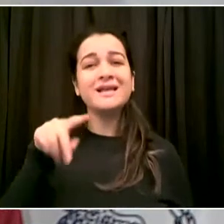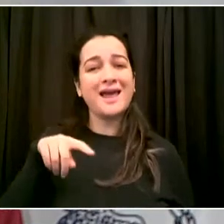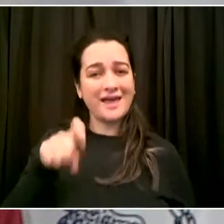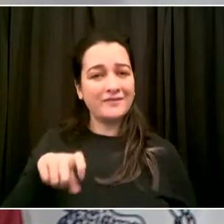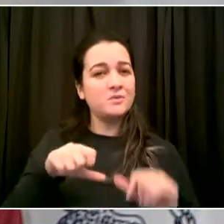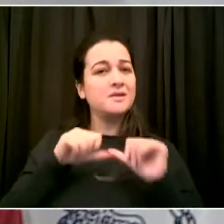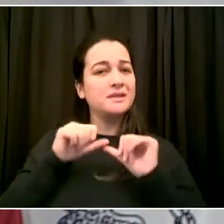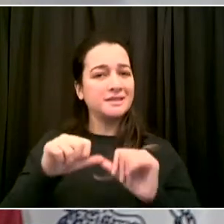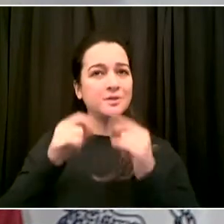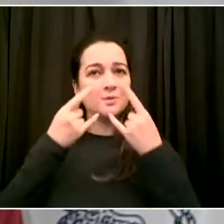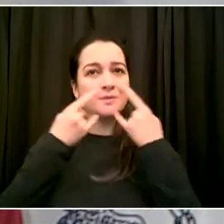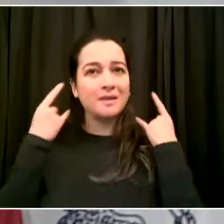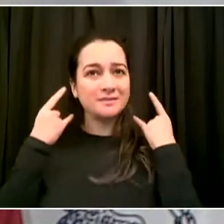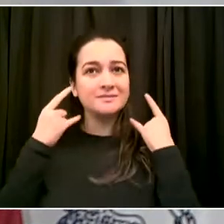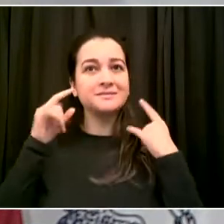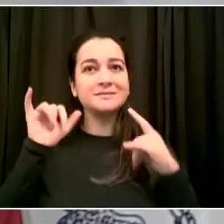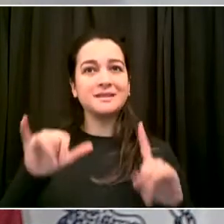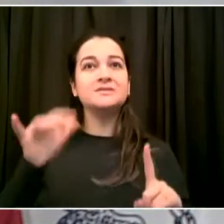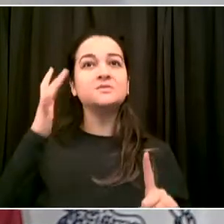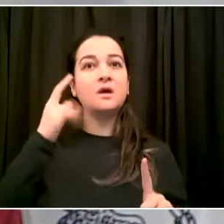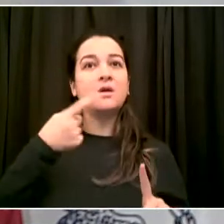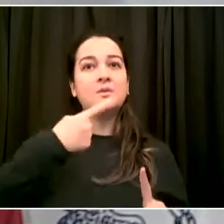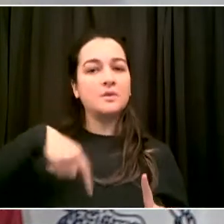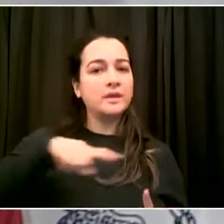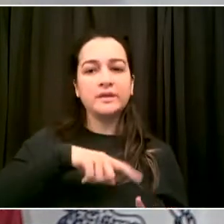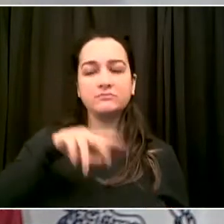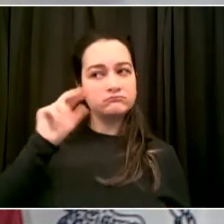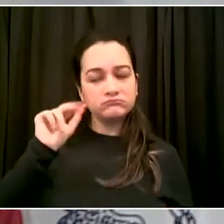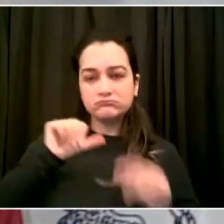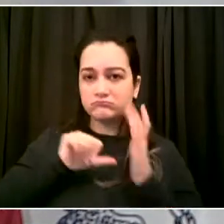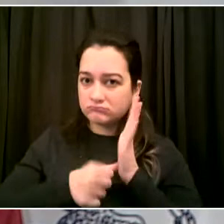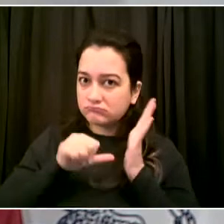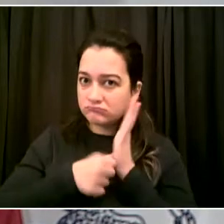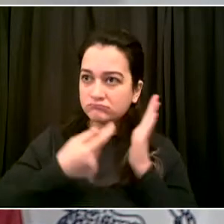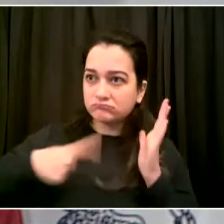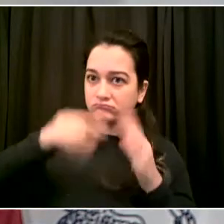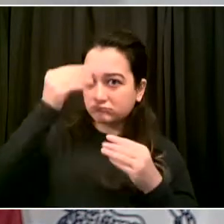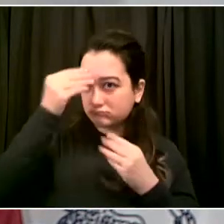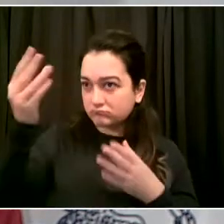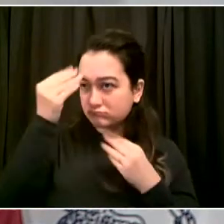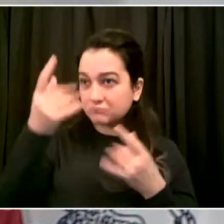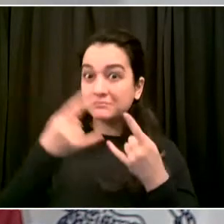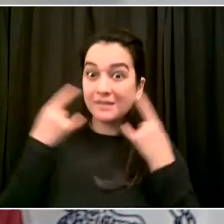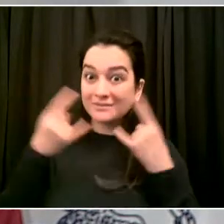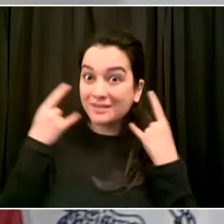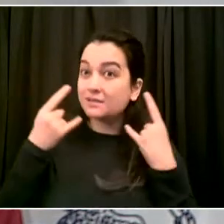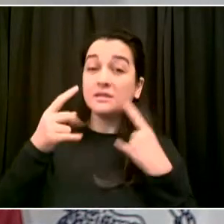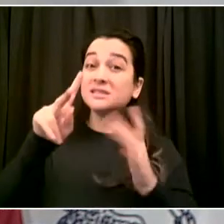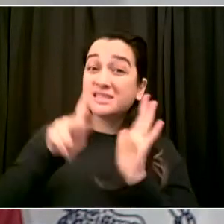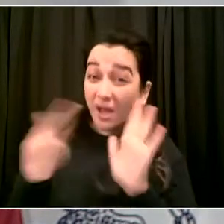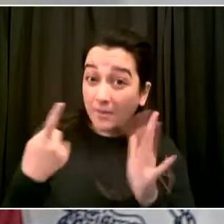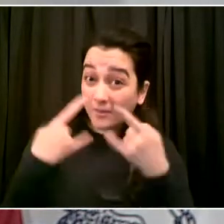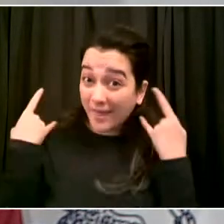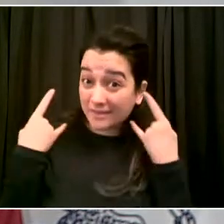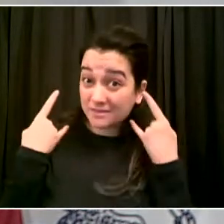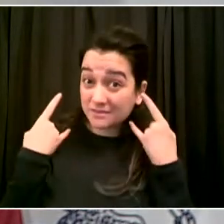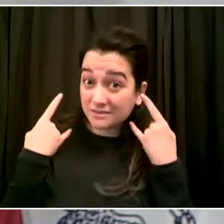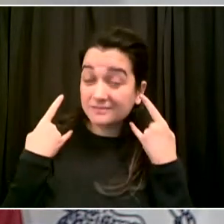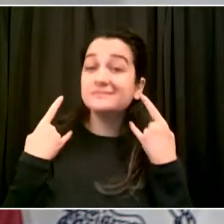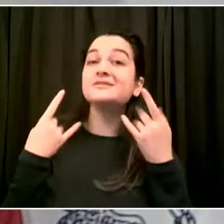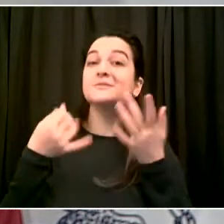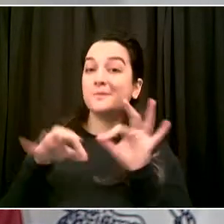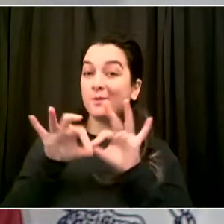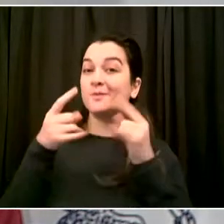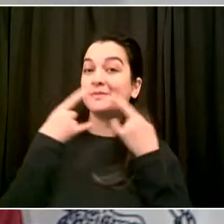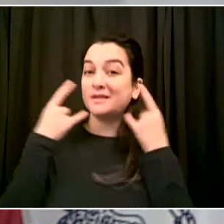get tested monthly. If you do have a case in your home, have the person safely separate. We want